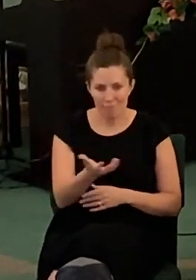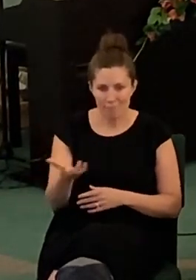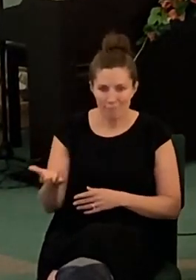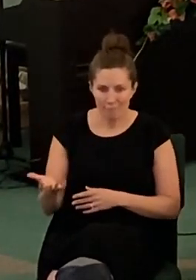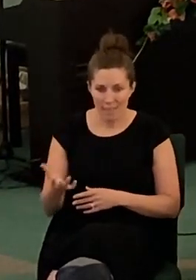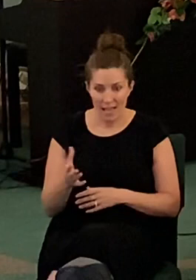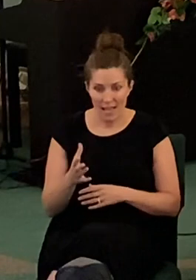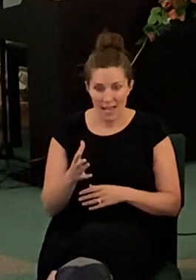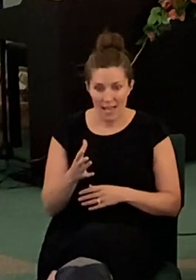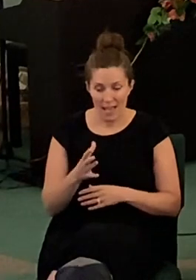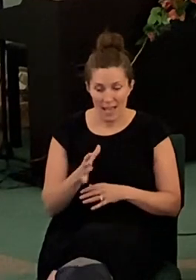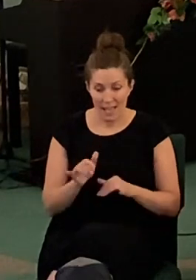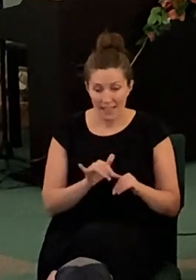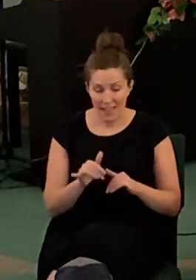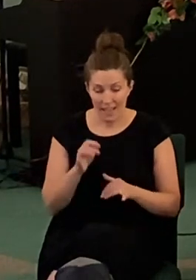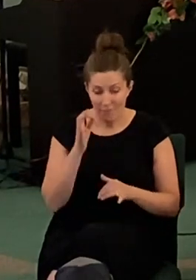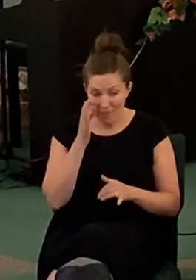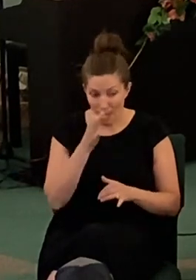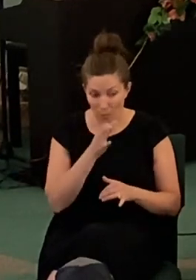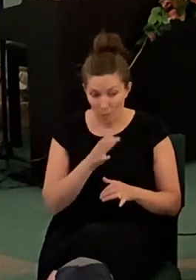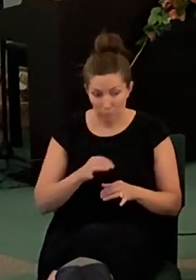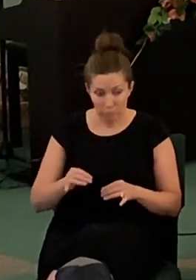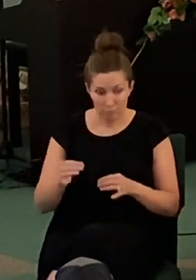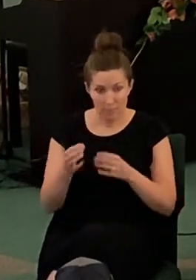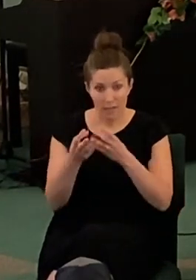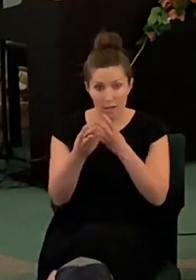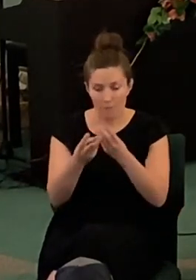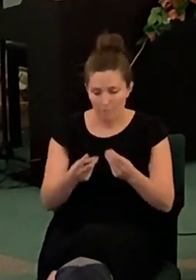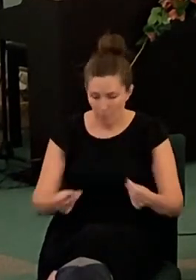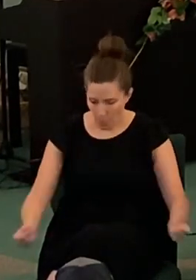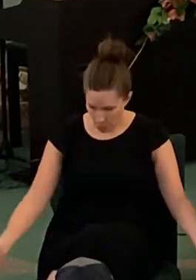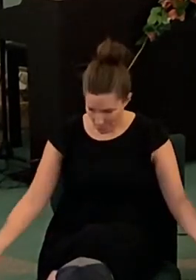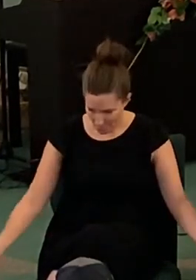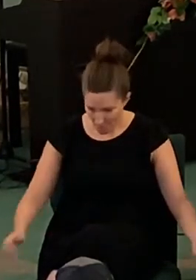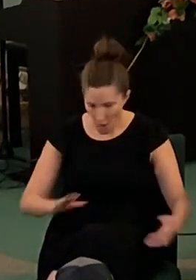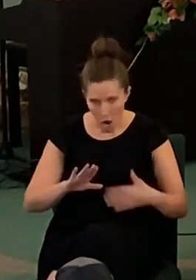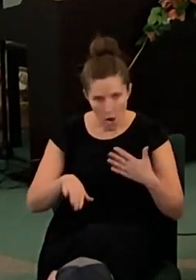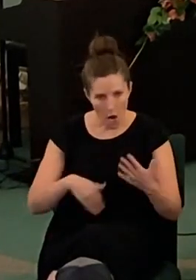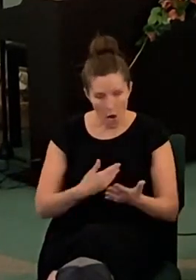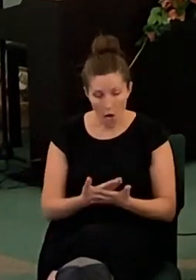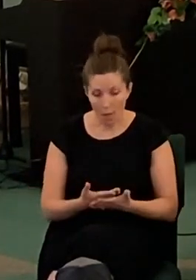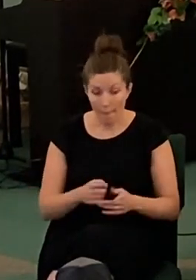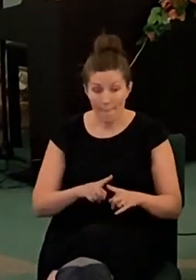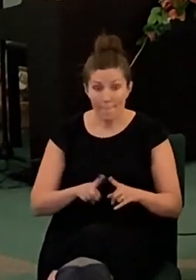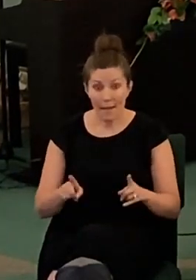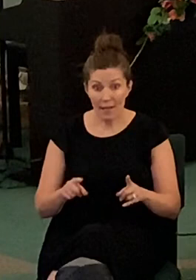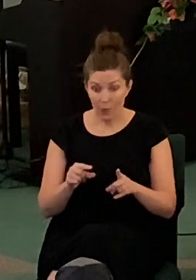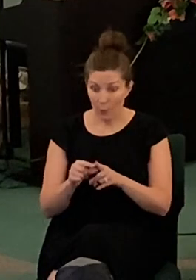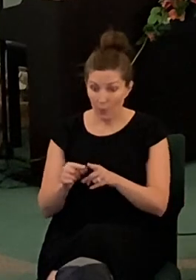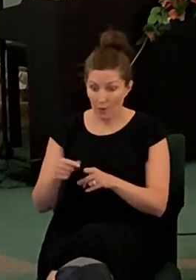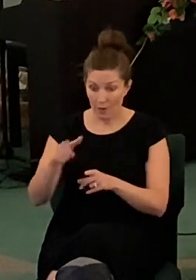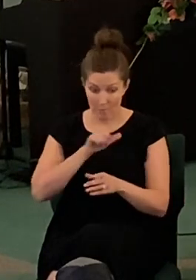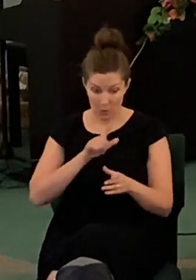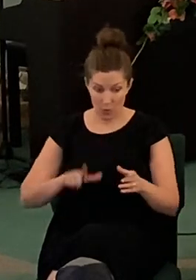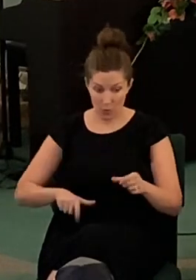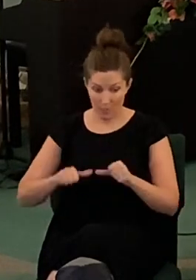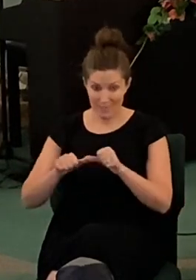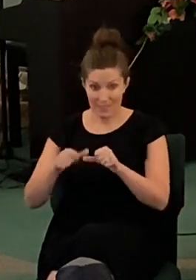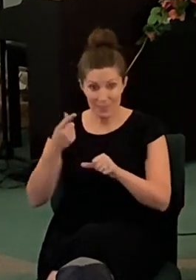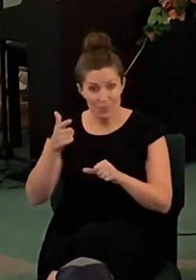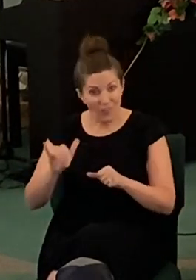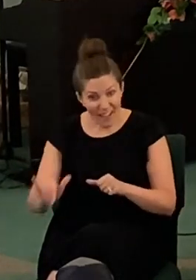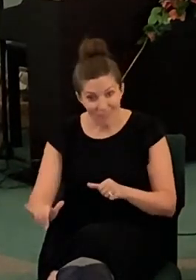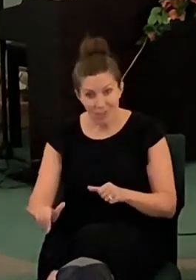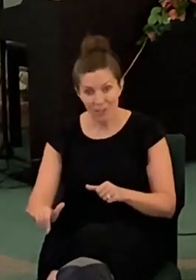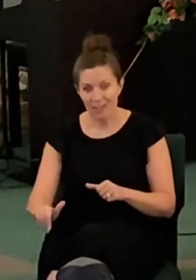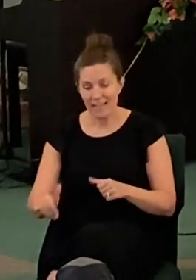of grass. The grass withers and the flower falls off, but the word of the Lord endures forever. And